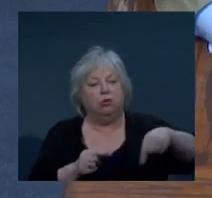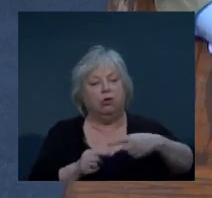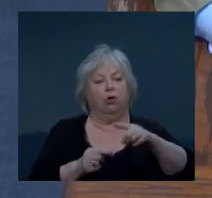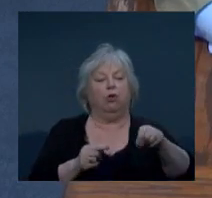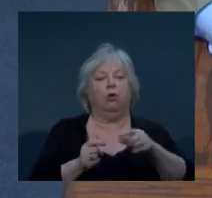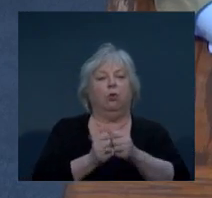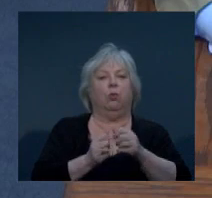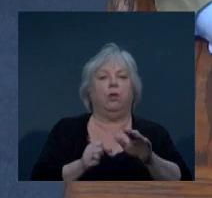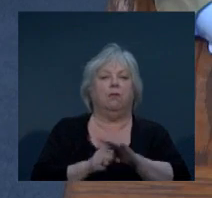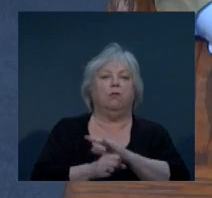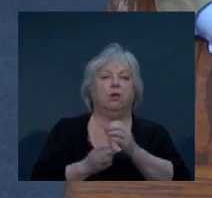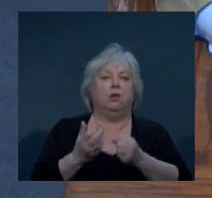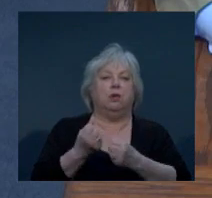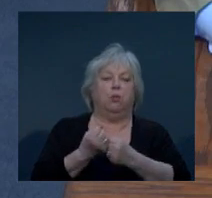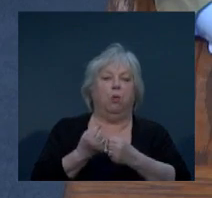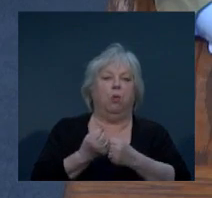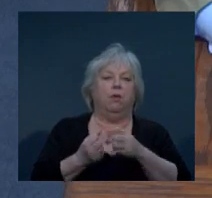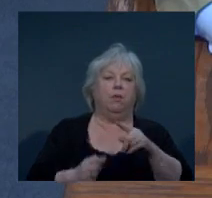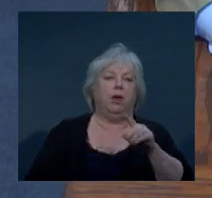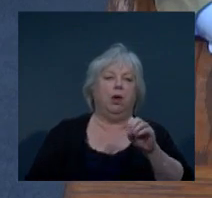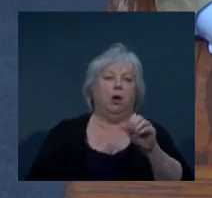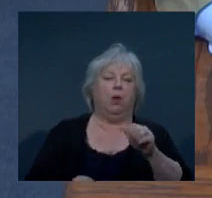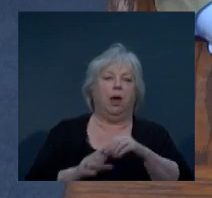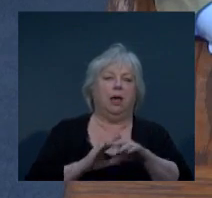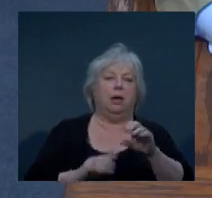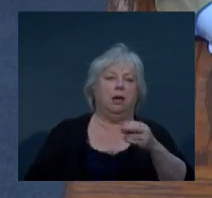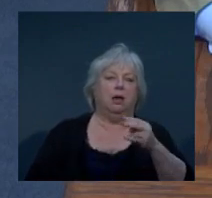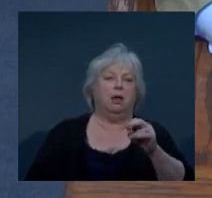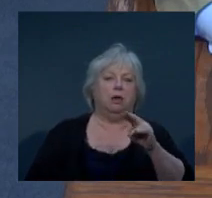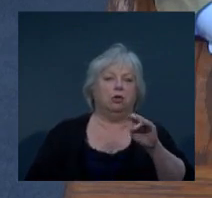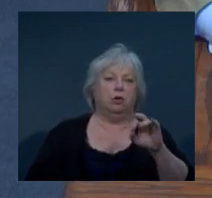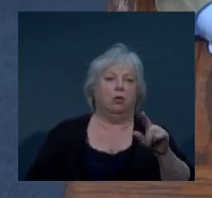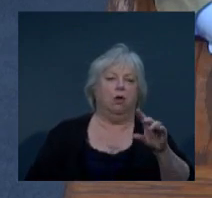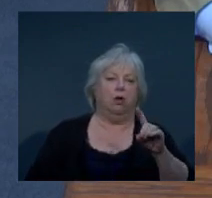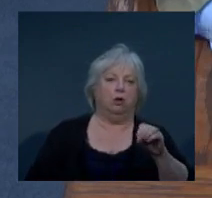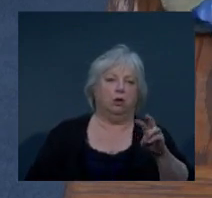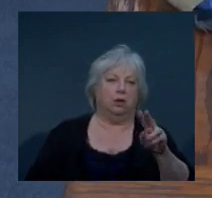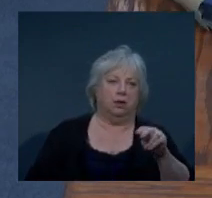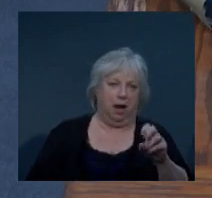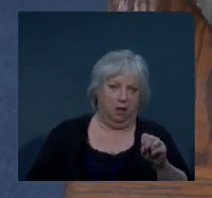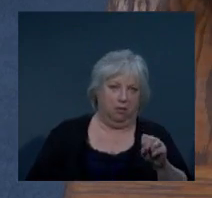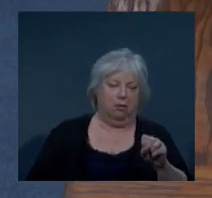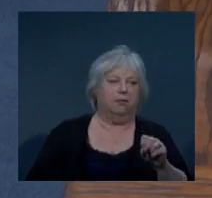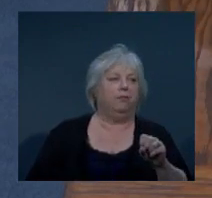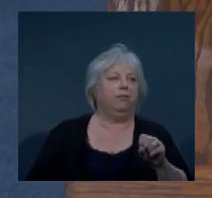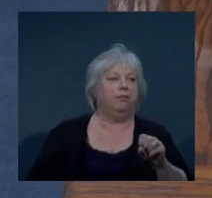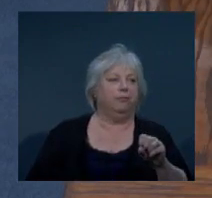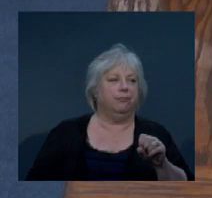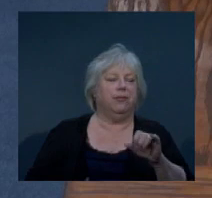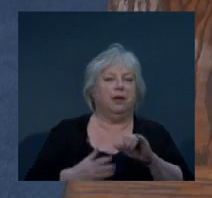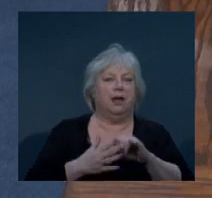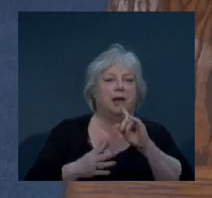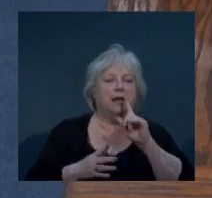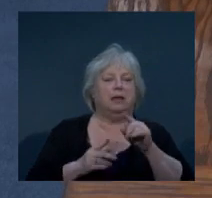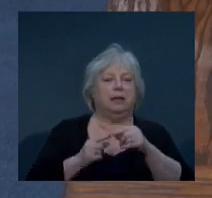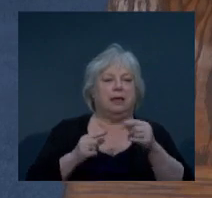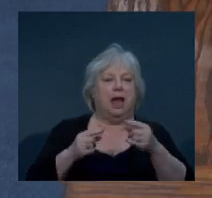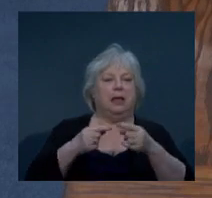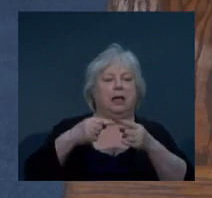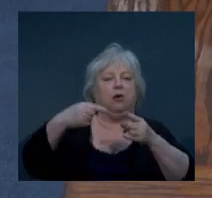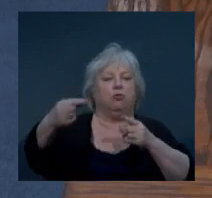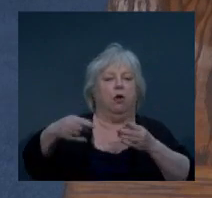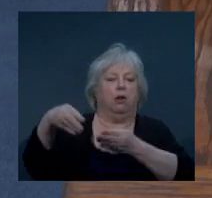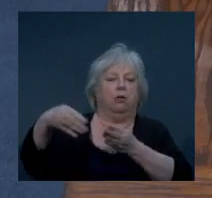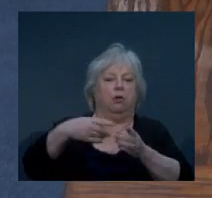support of the POA in Chenal Downs to help, which is exactly opposite and across the